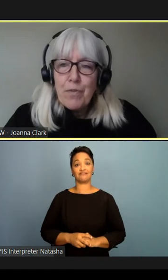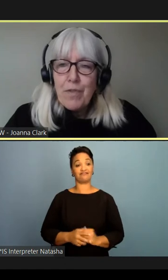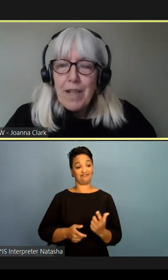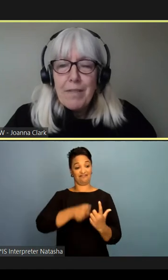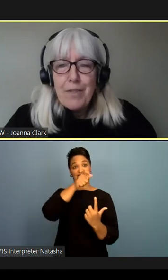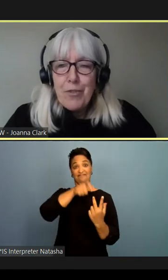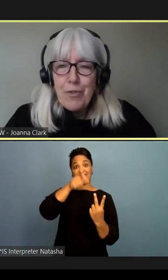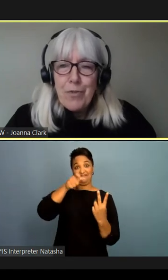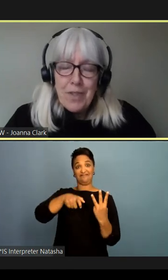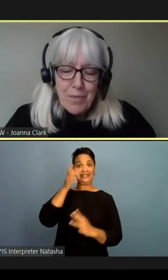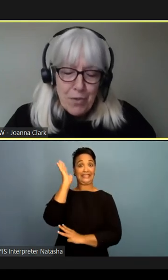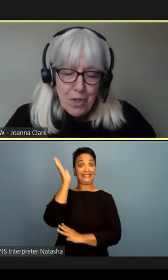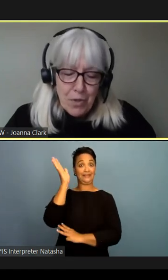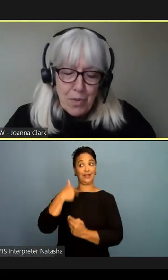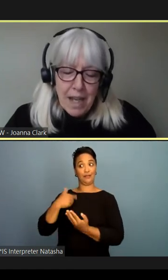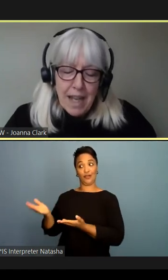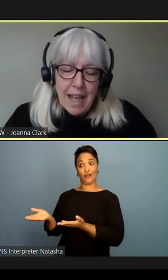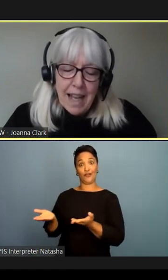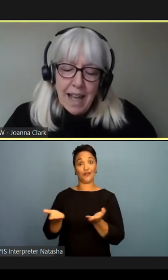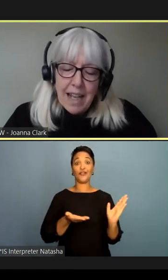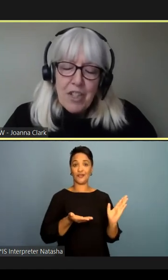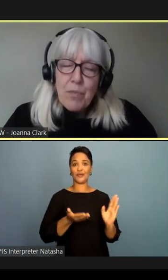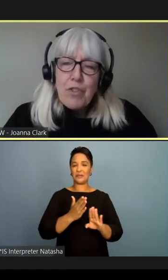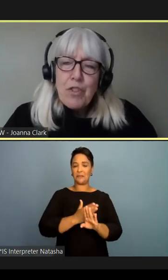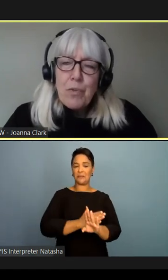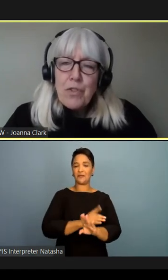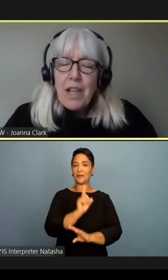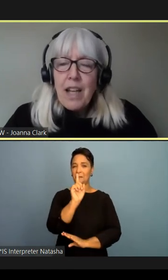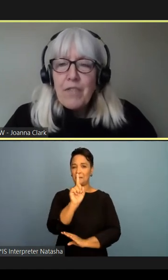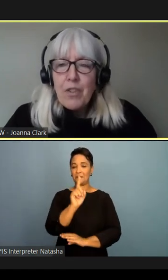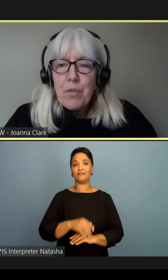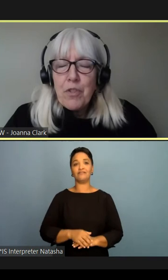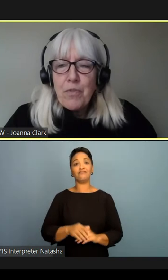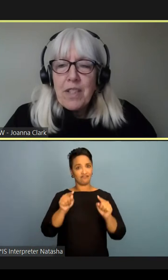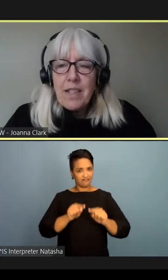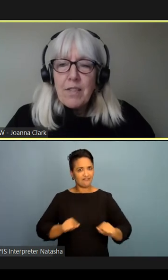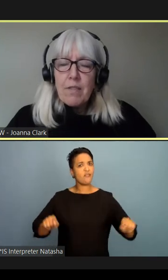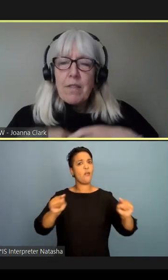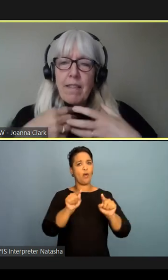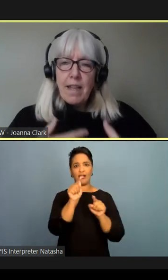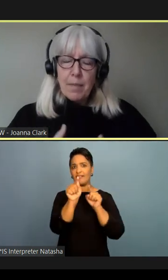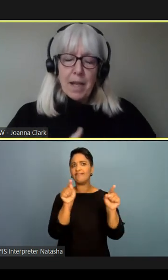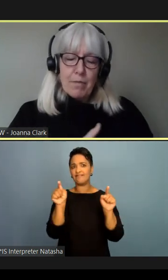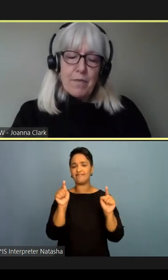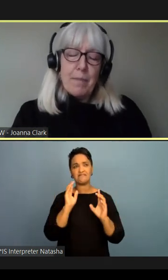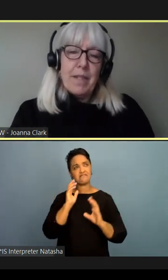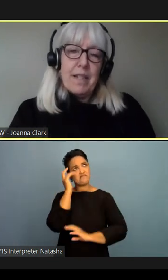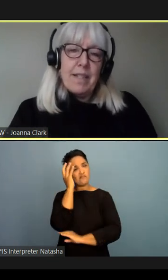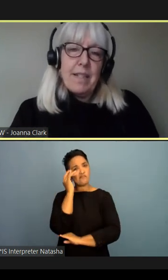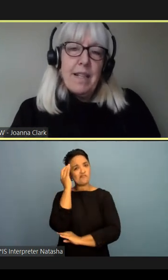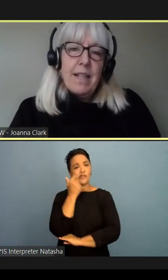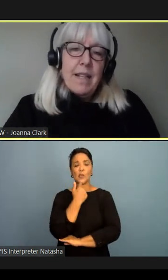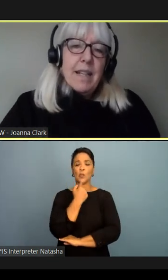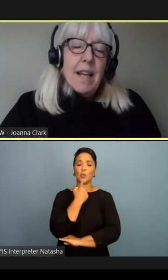or before I introduce them to you, I just want you all to have an opportunity to think about